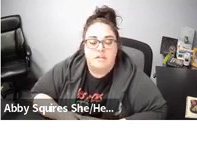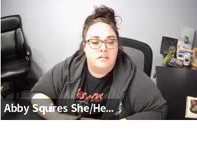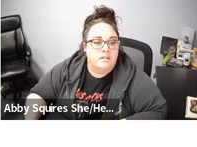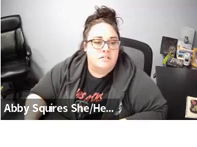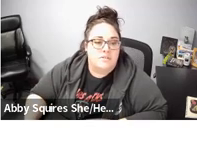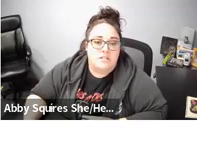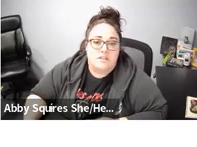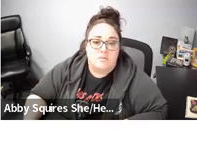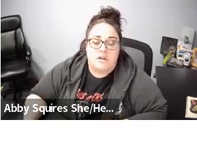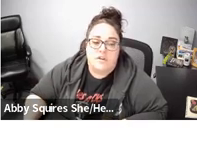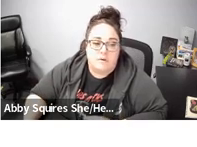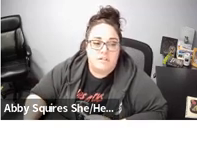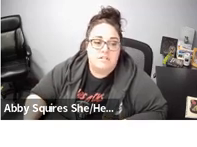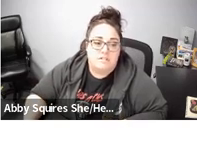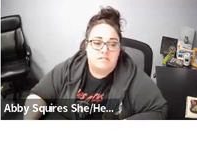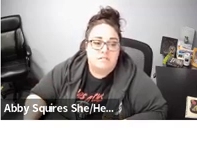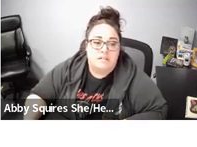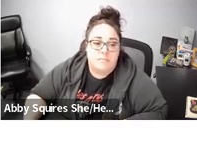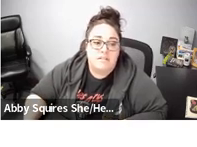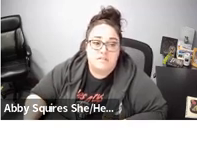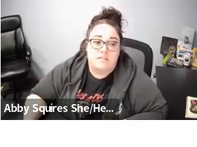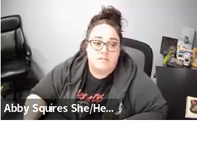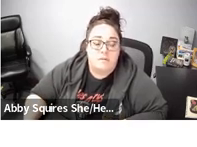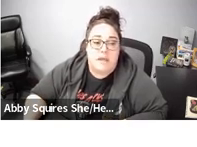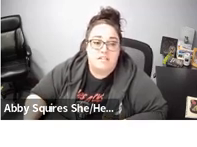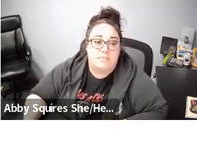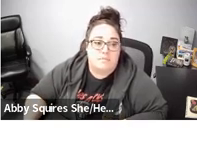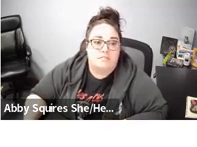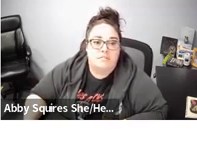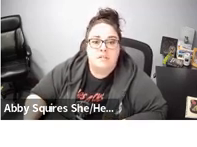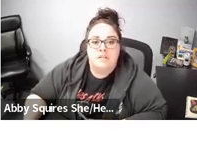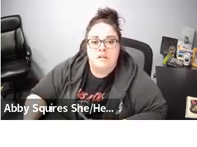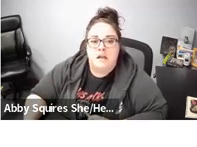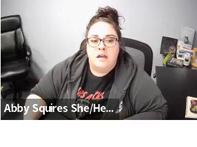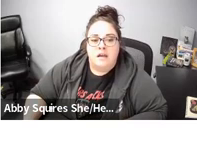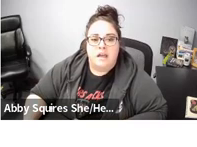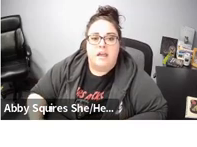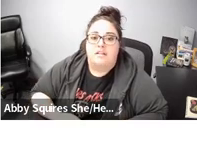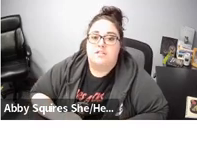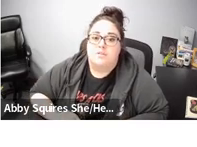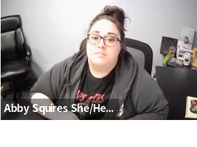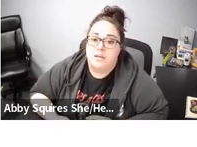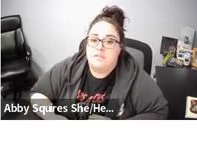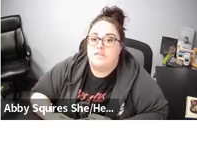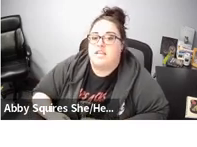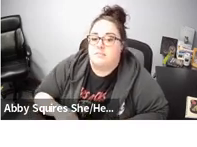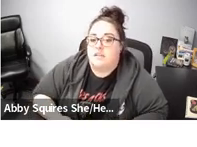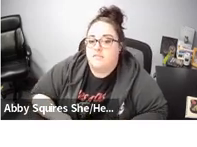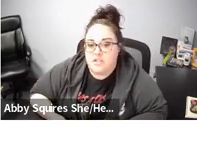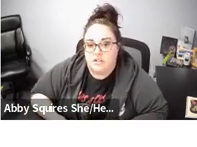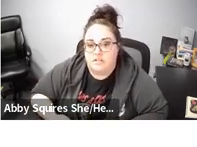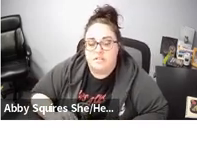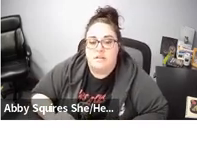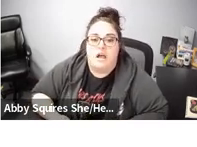away." So just another way of how it's positively impacts people. And so some types of